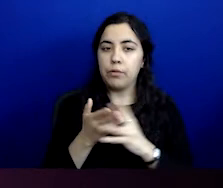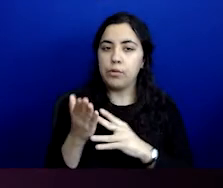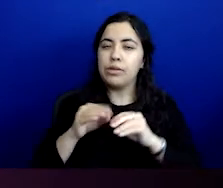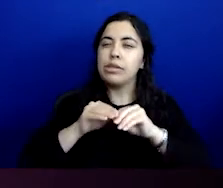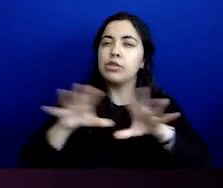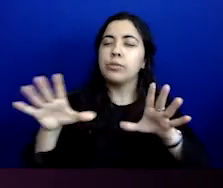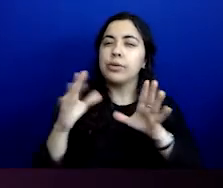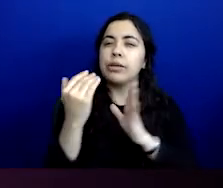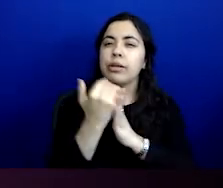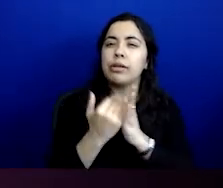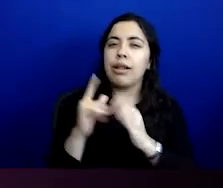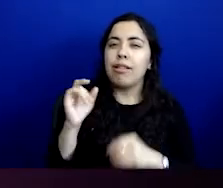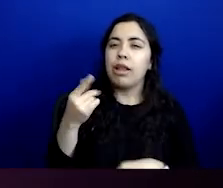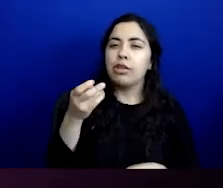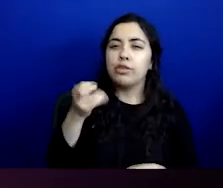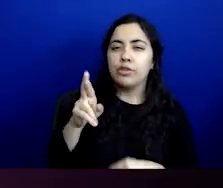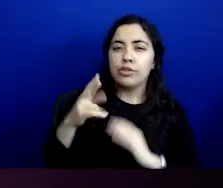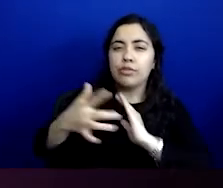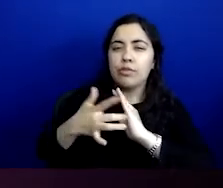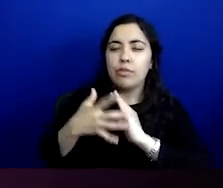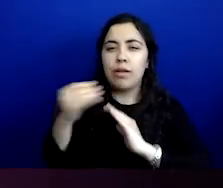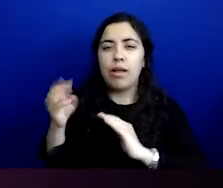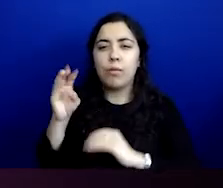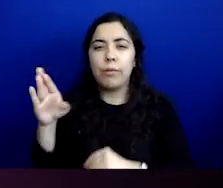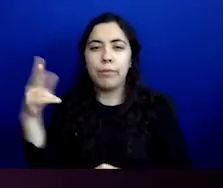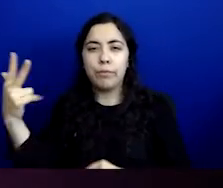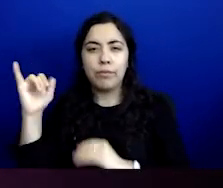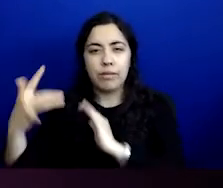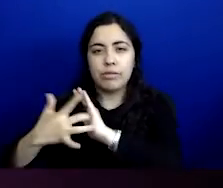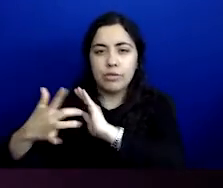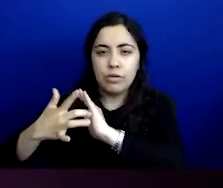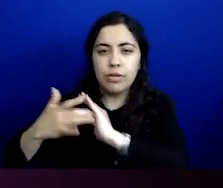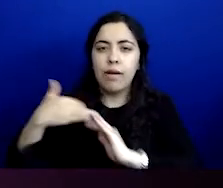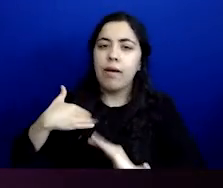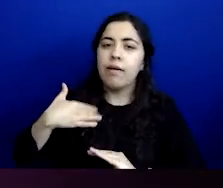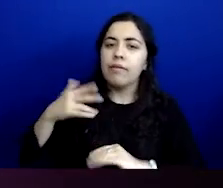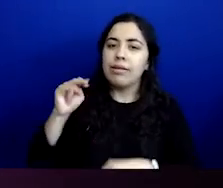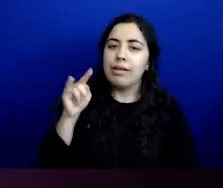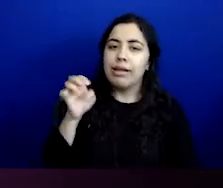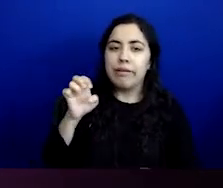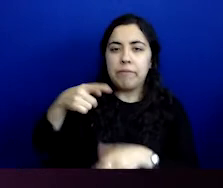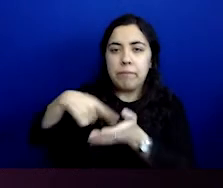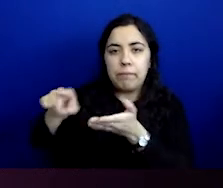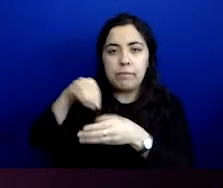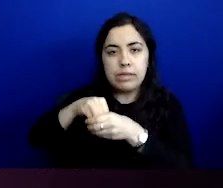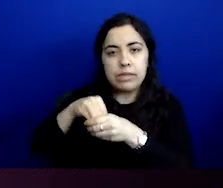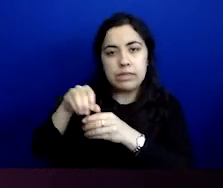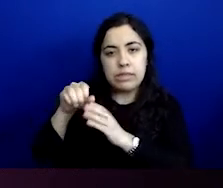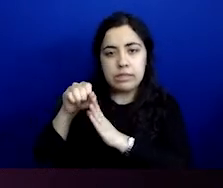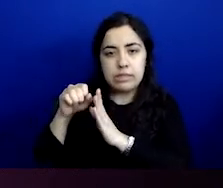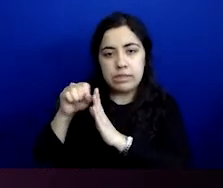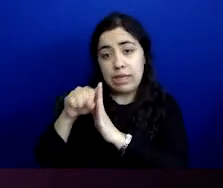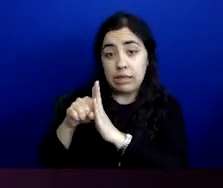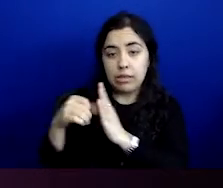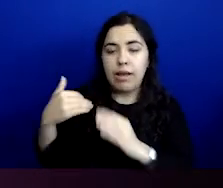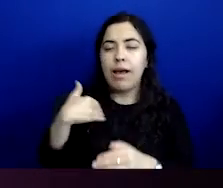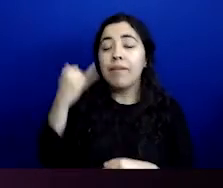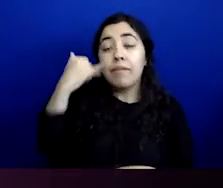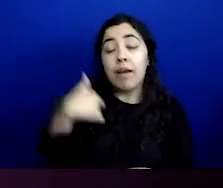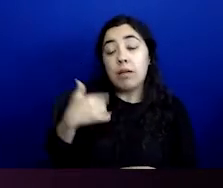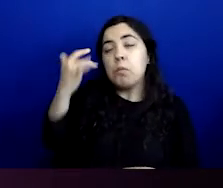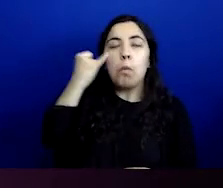distributed ledger technologies and Web3 technologies. You have this idea of native payments in state. So if I want to send a